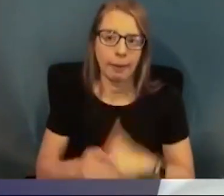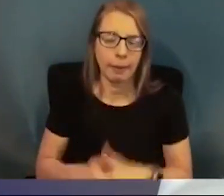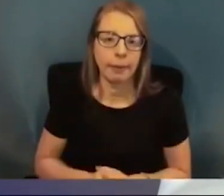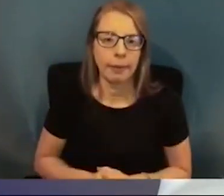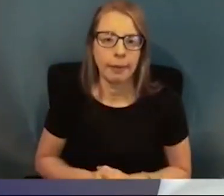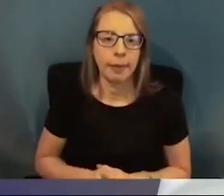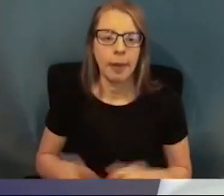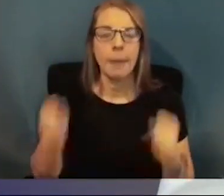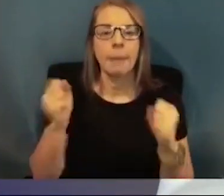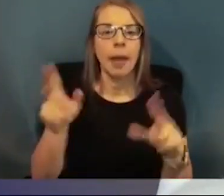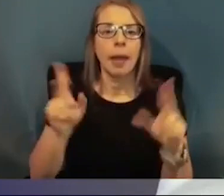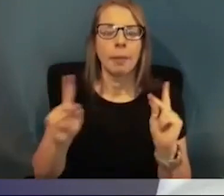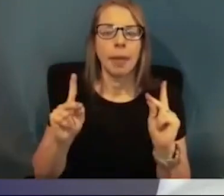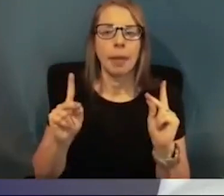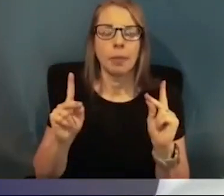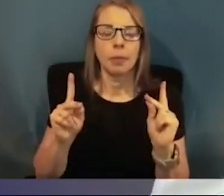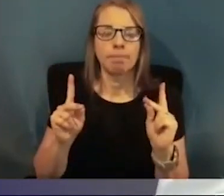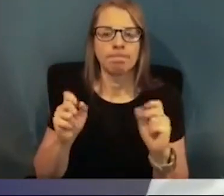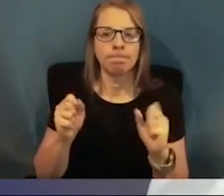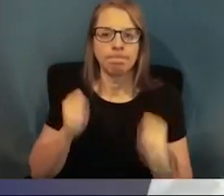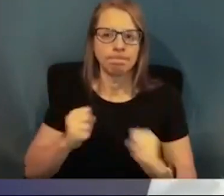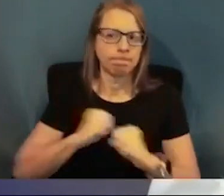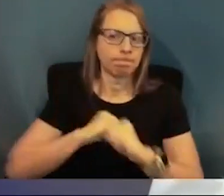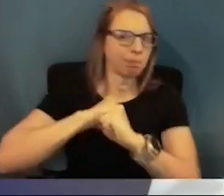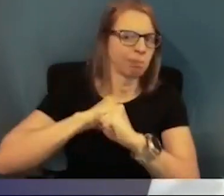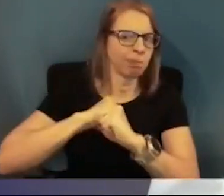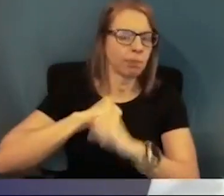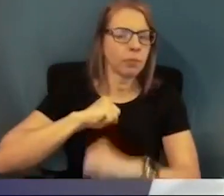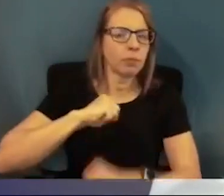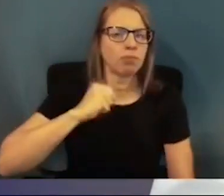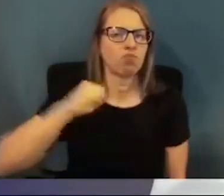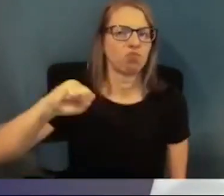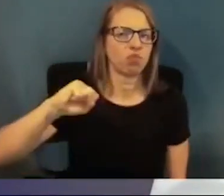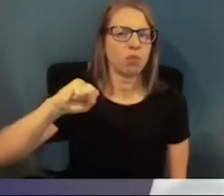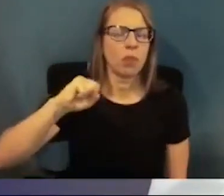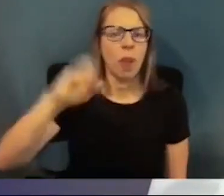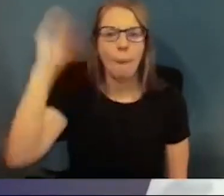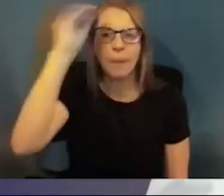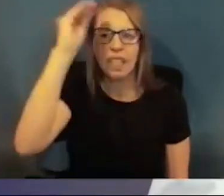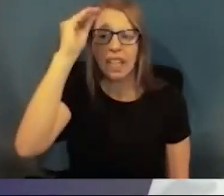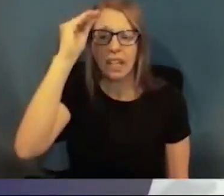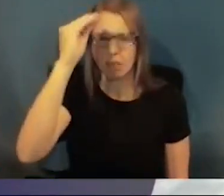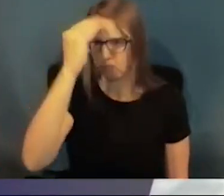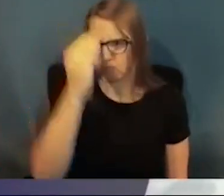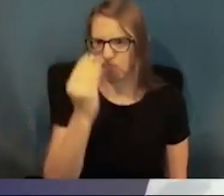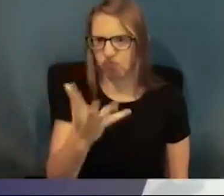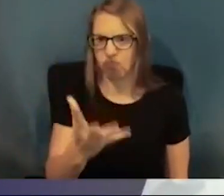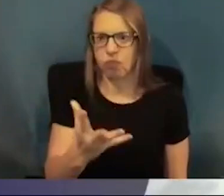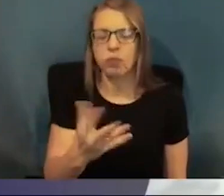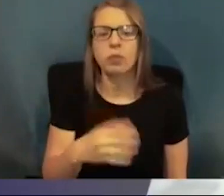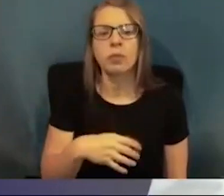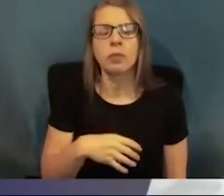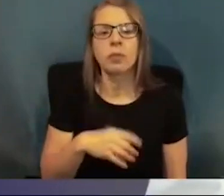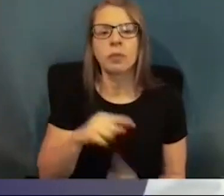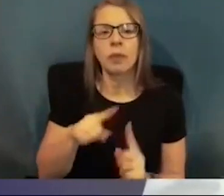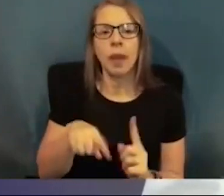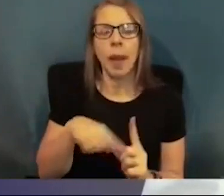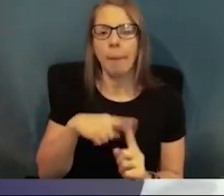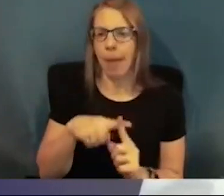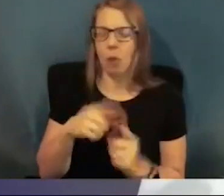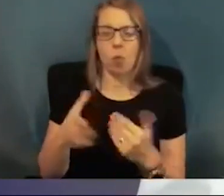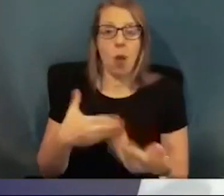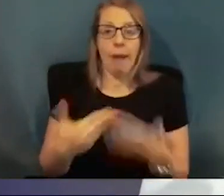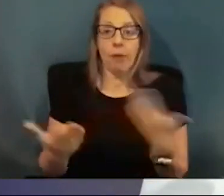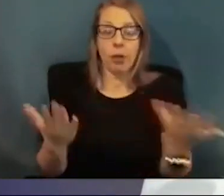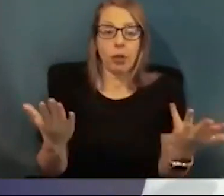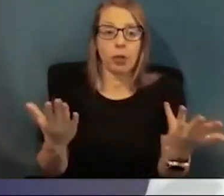have taken hard stances, very opinionated about whatever, and I still have